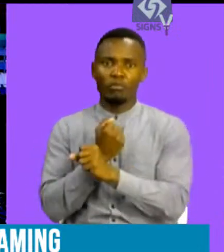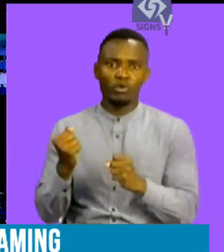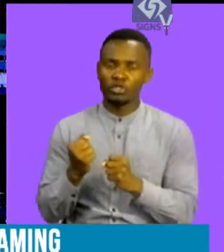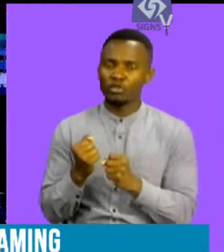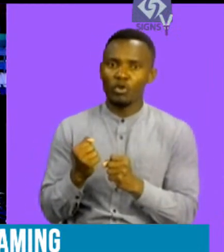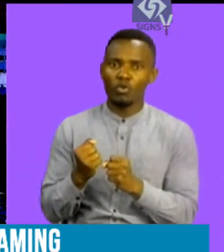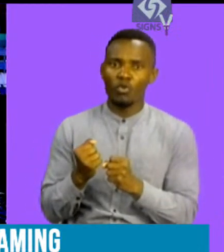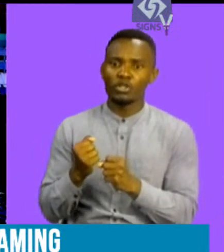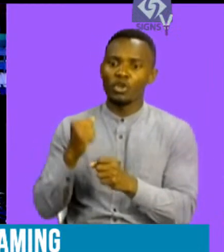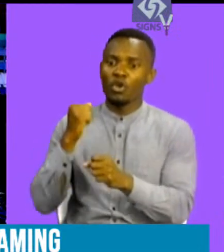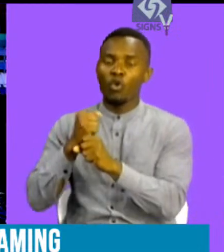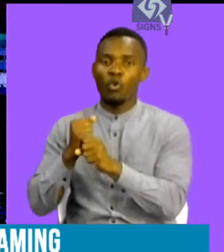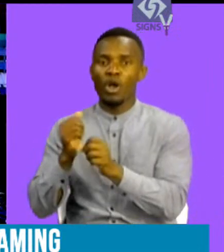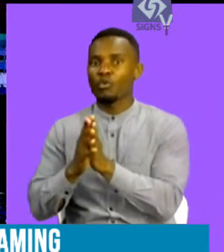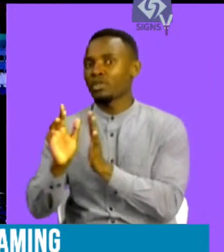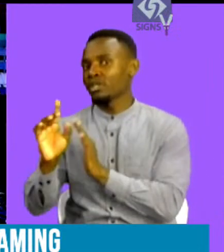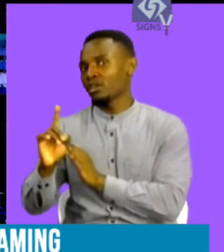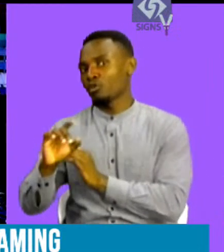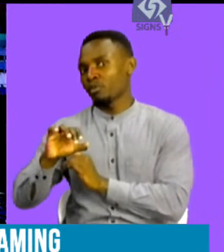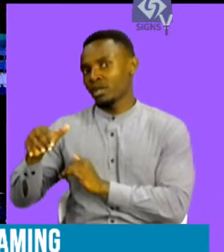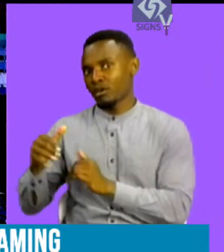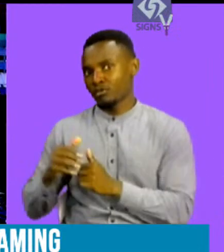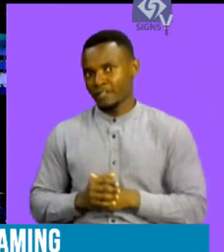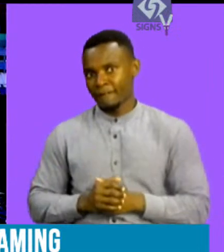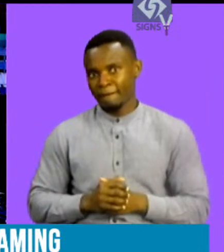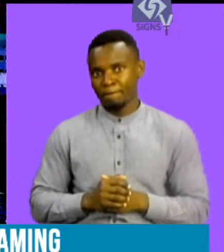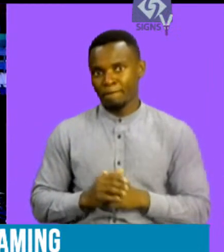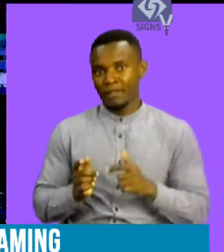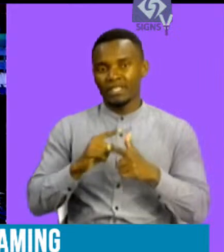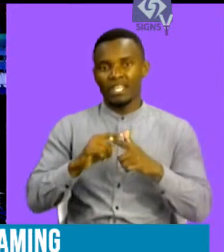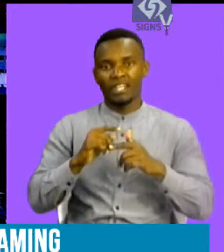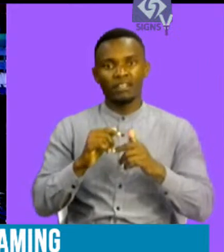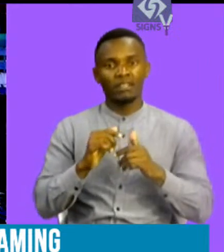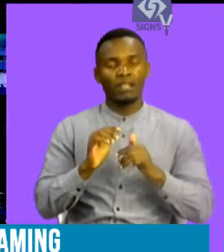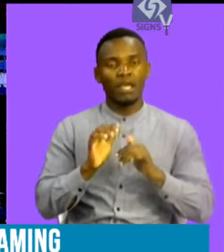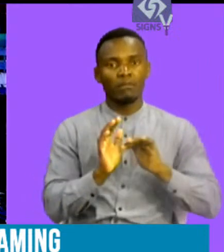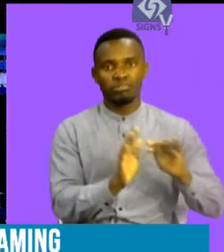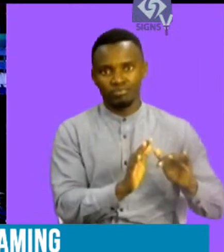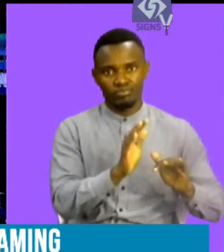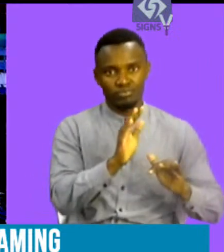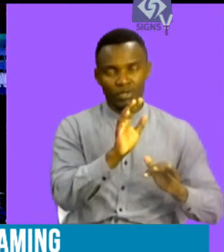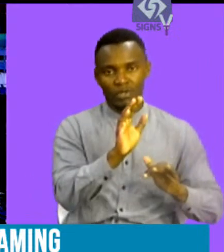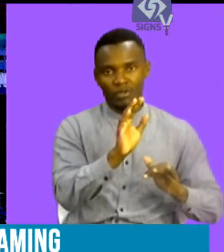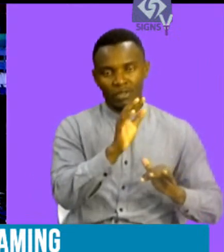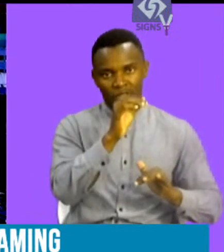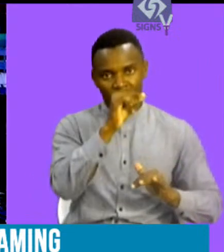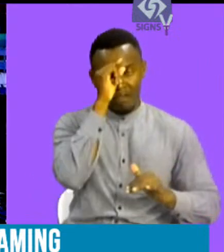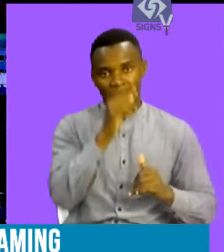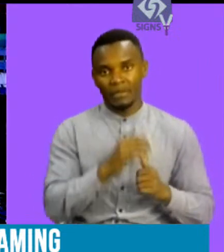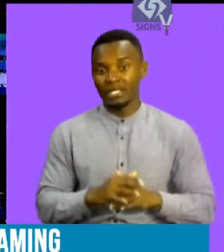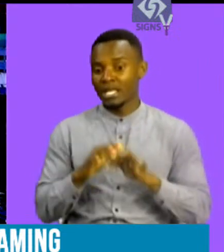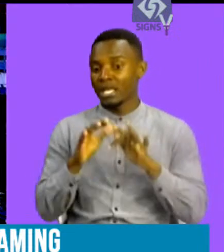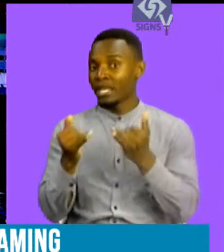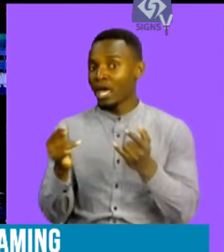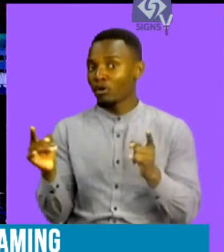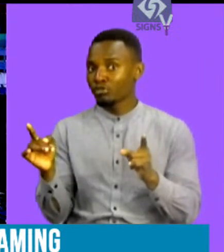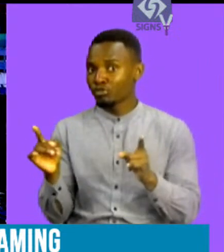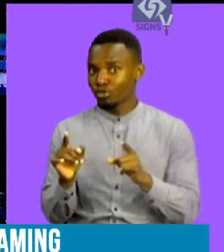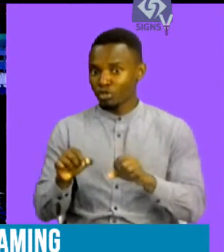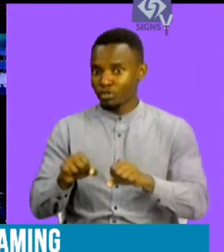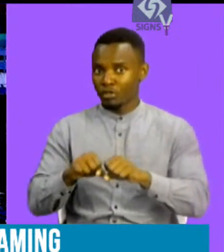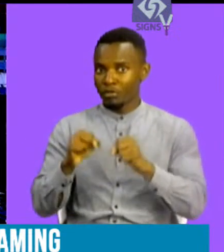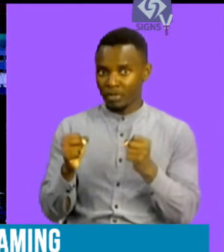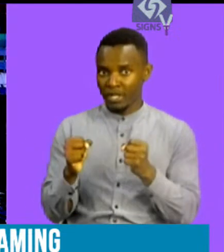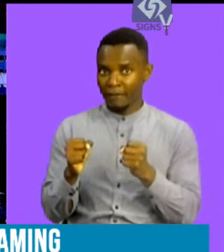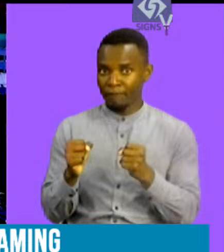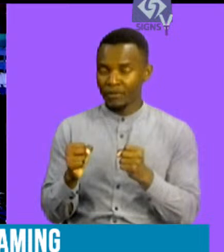dealing with the national government. So I want us to take a short break, and when we come back, you're sort of going to tell us what exactly is in this